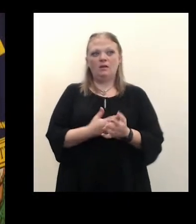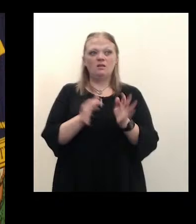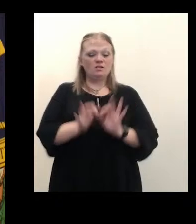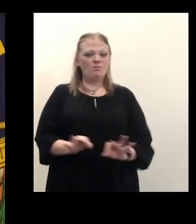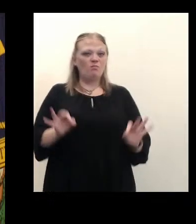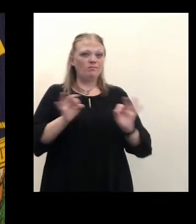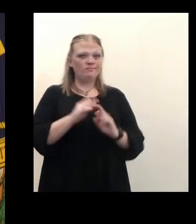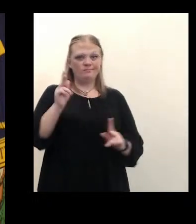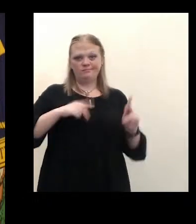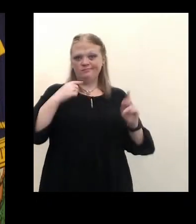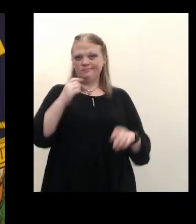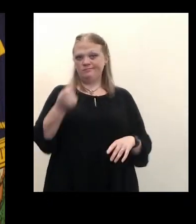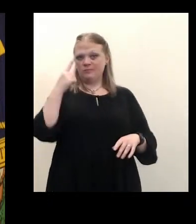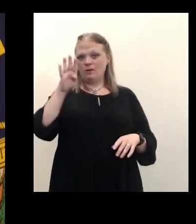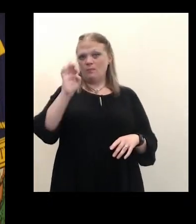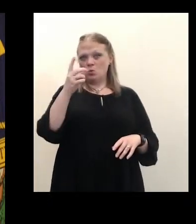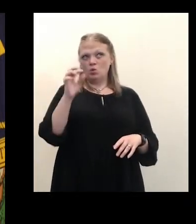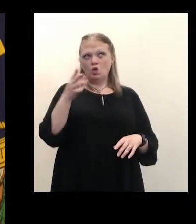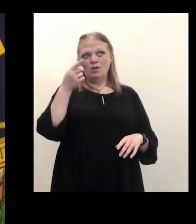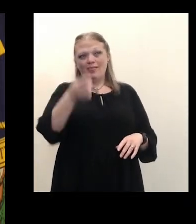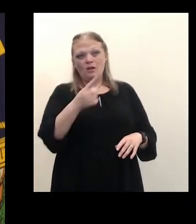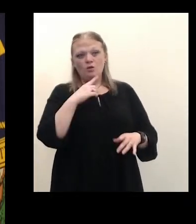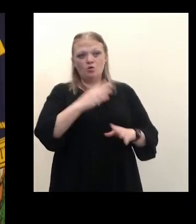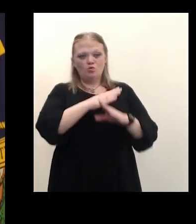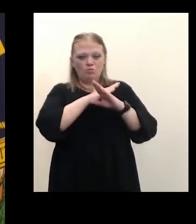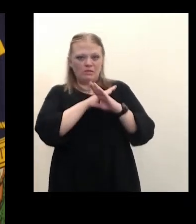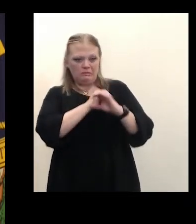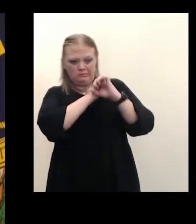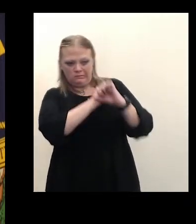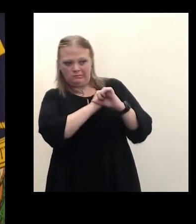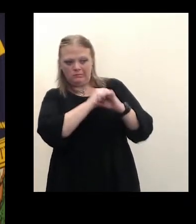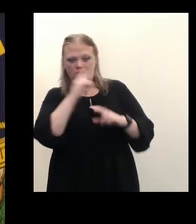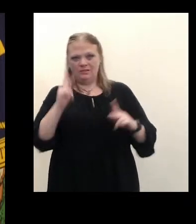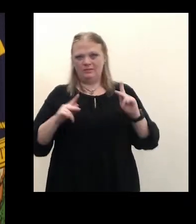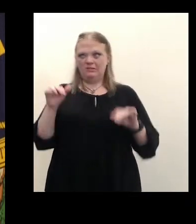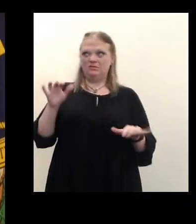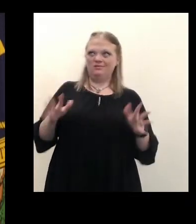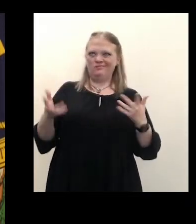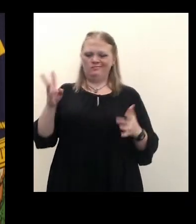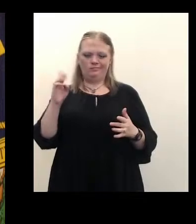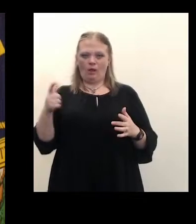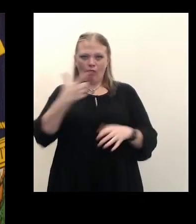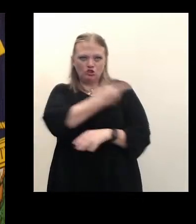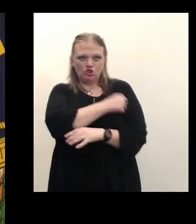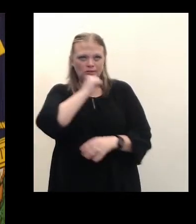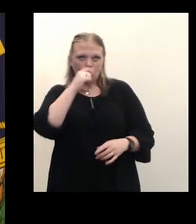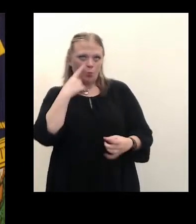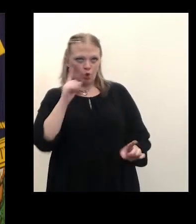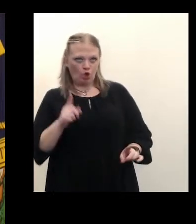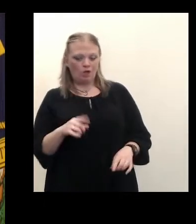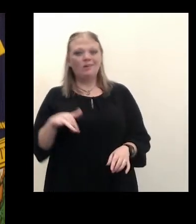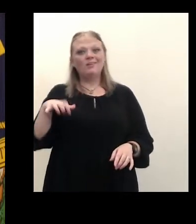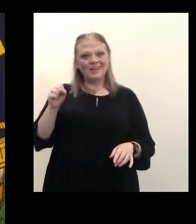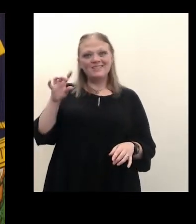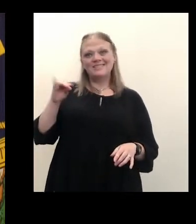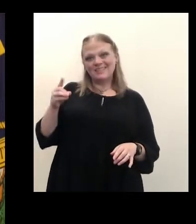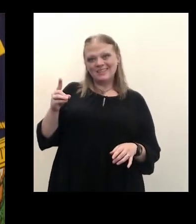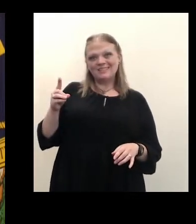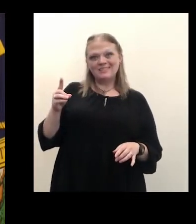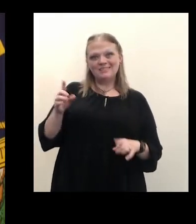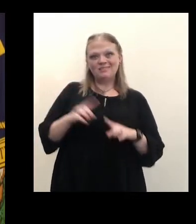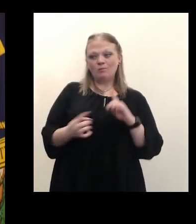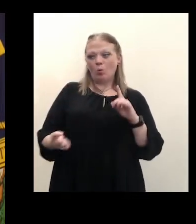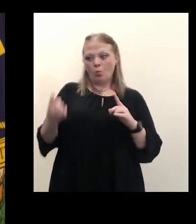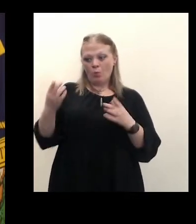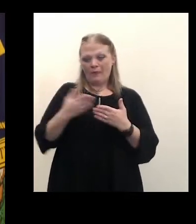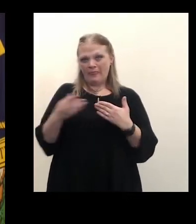that the booster's out there to protect. And people are like, well, the shot didn't work. No, it did. But the one thing that we are dealing with